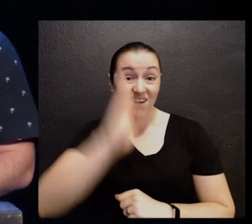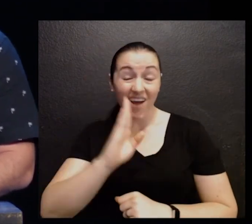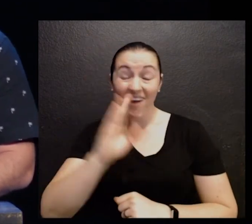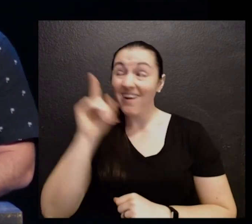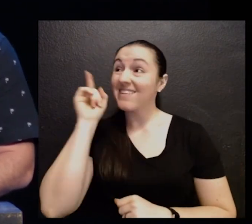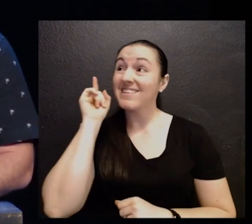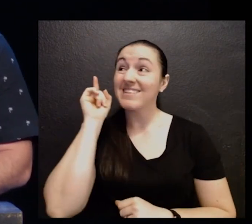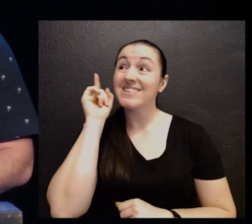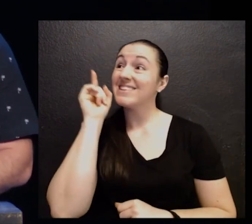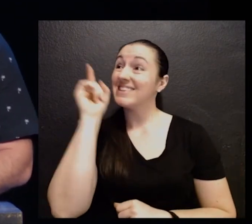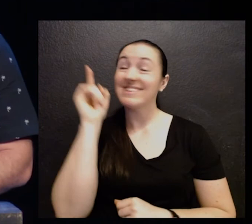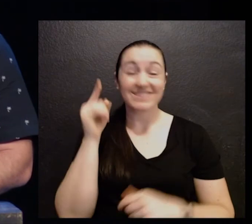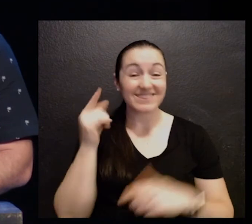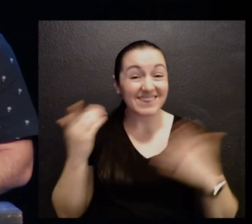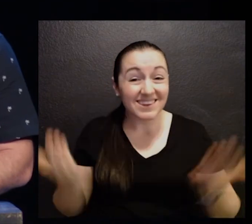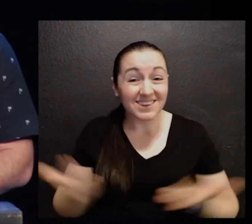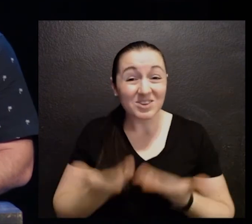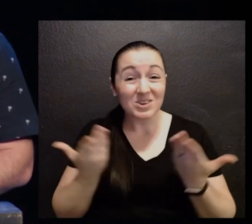is here.